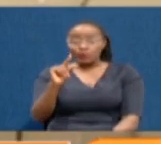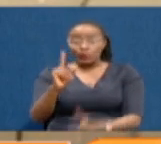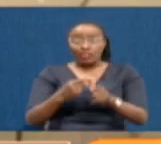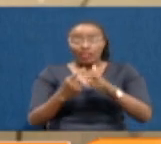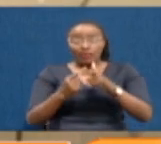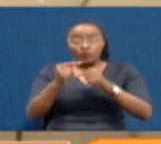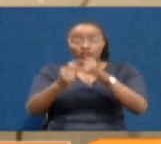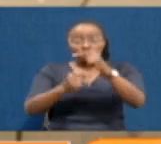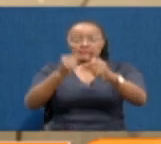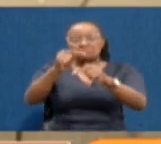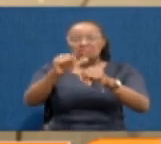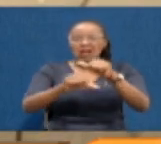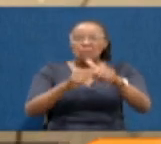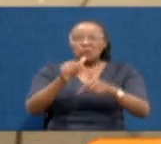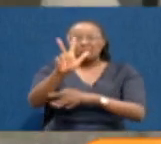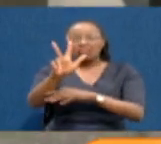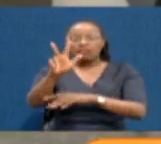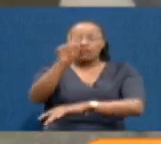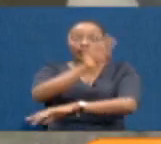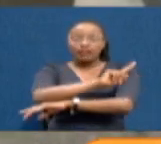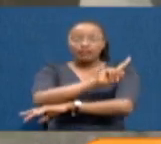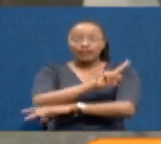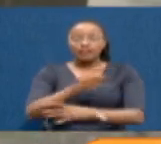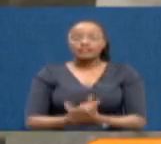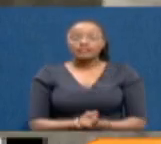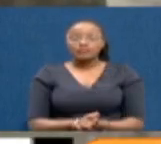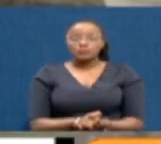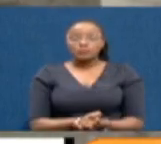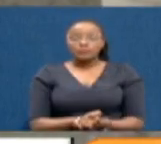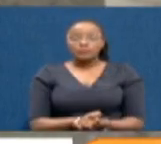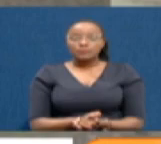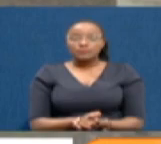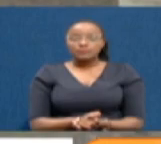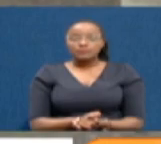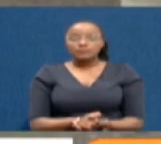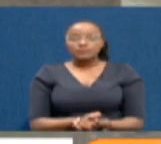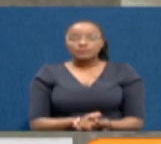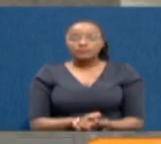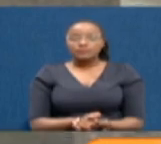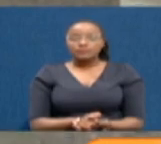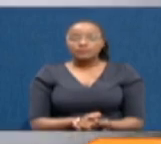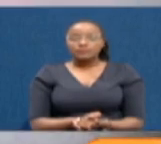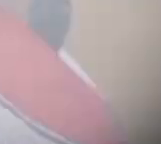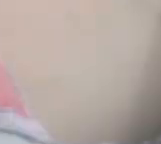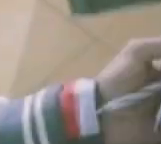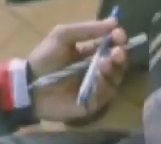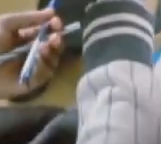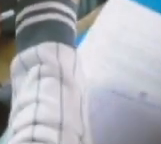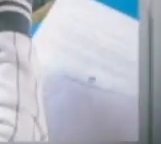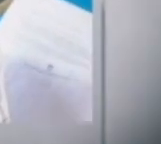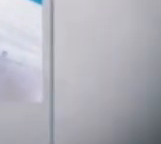go on for about 3 days. Gatete Njoroge, Runinga ya Citizen.